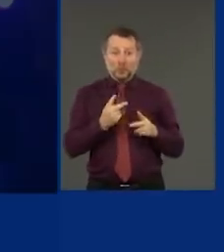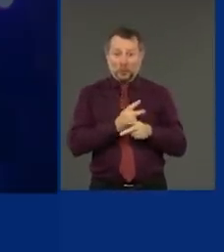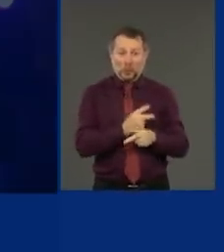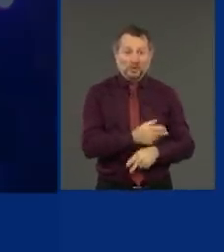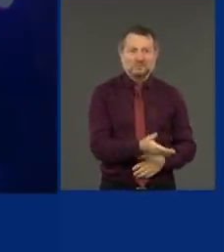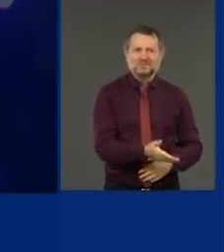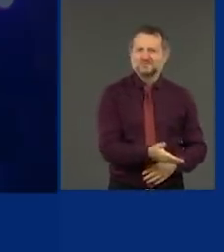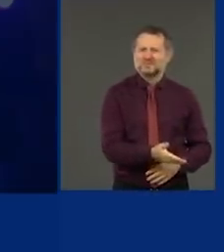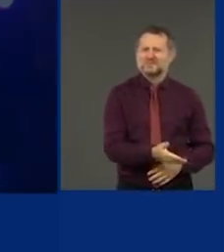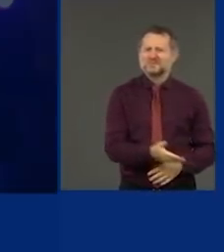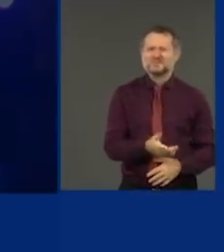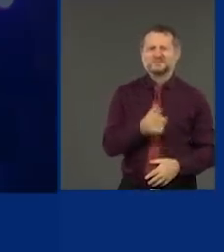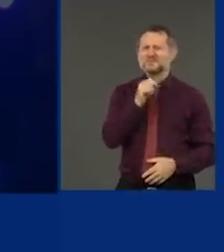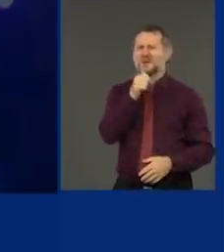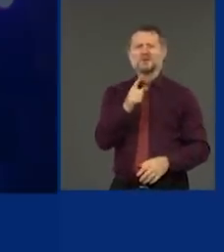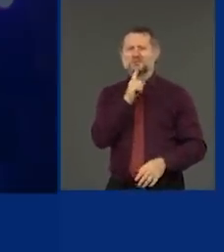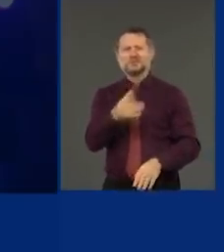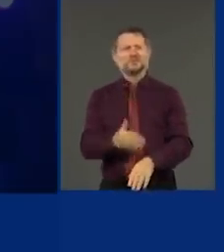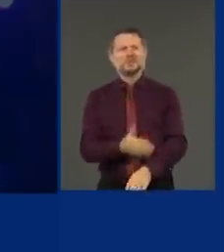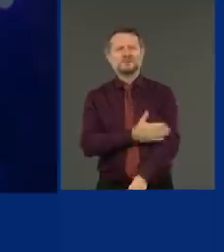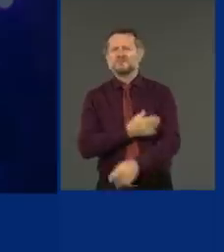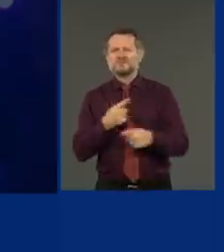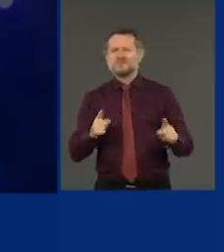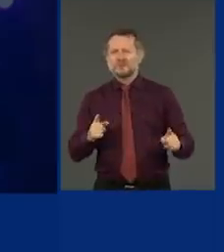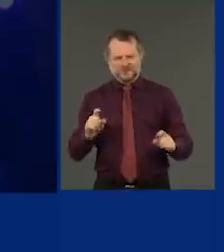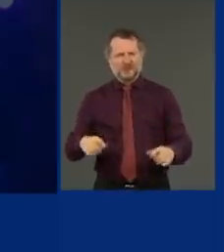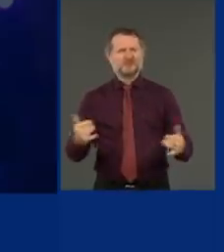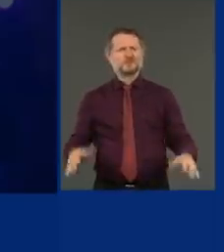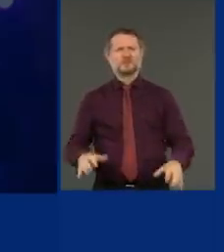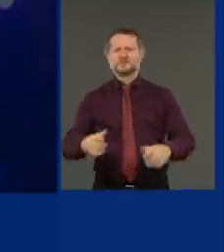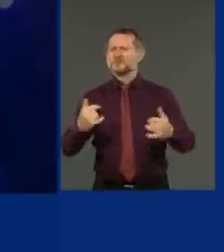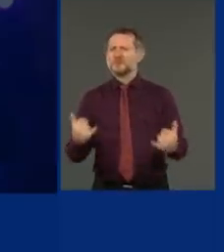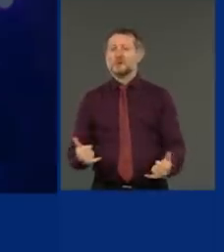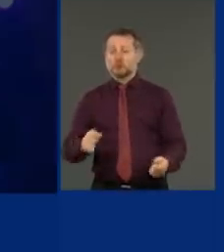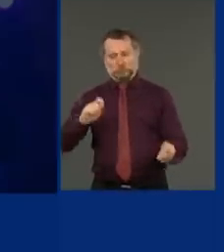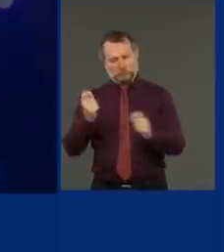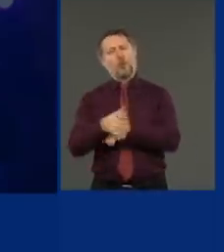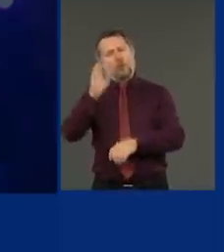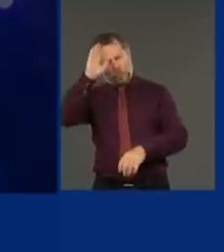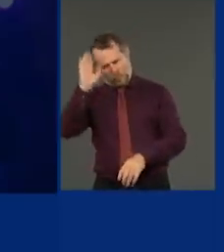act. And look, change is hard.